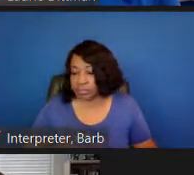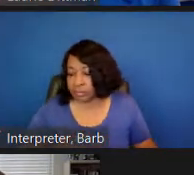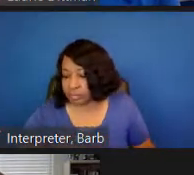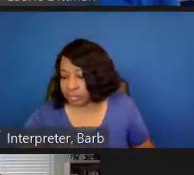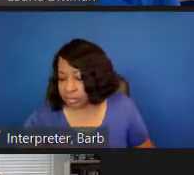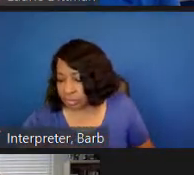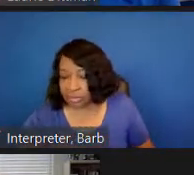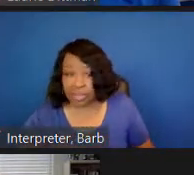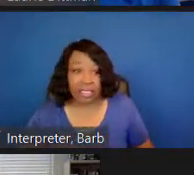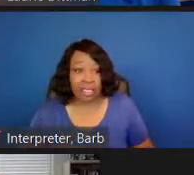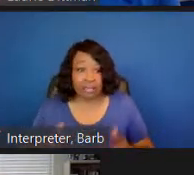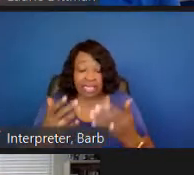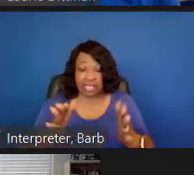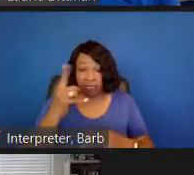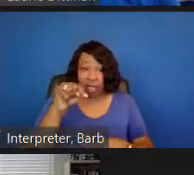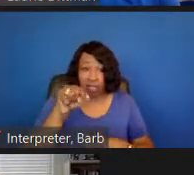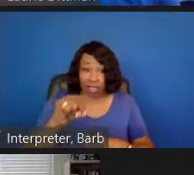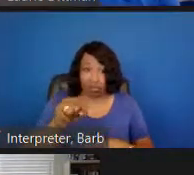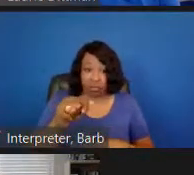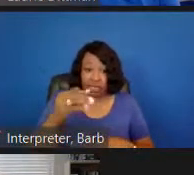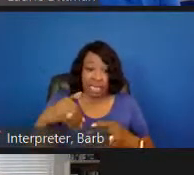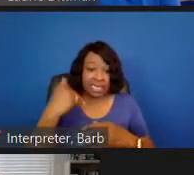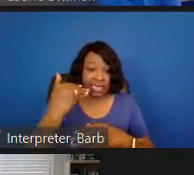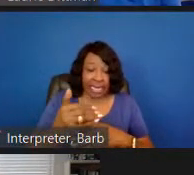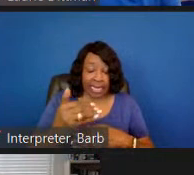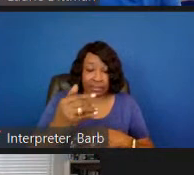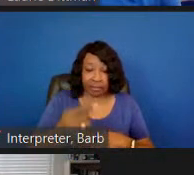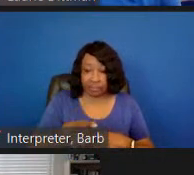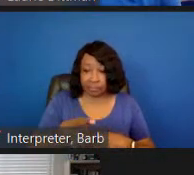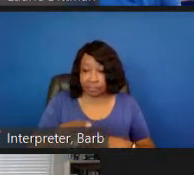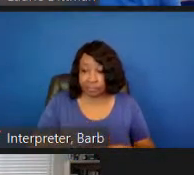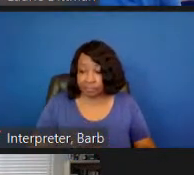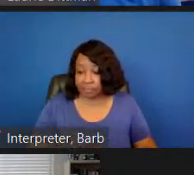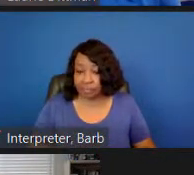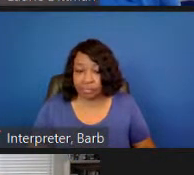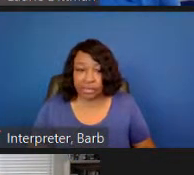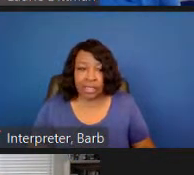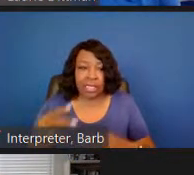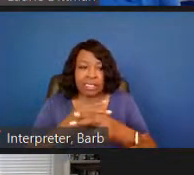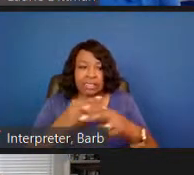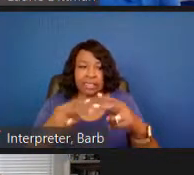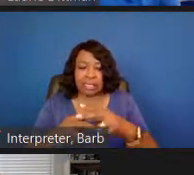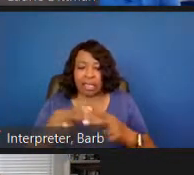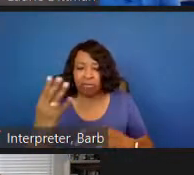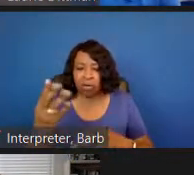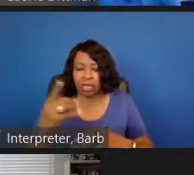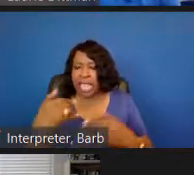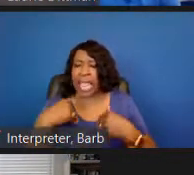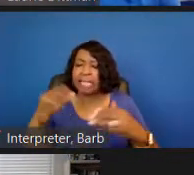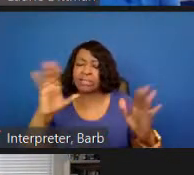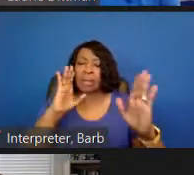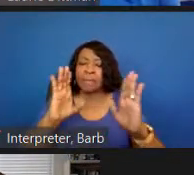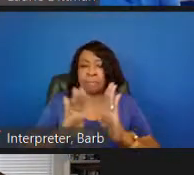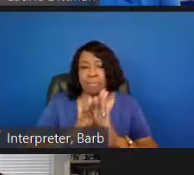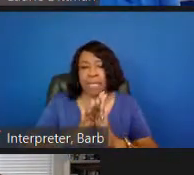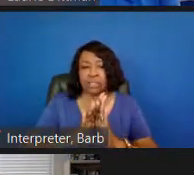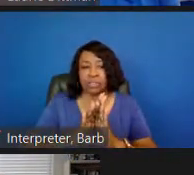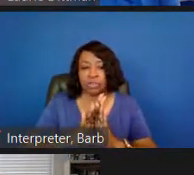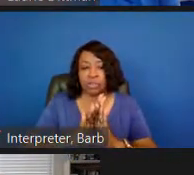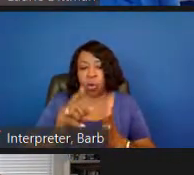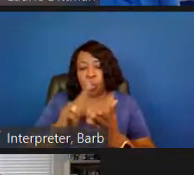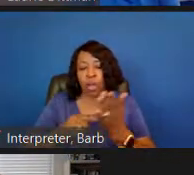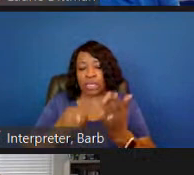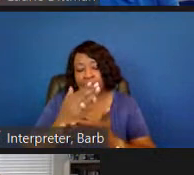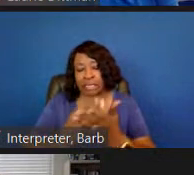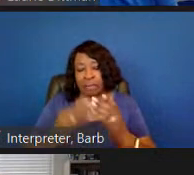That's about it for this slide. We'll go on to slide 4. Slide 4, I just have a picture of, you know, some of the cars. This is